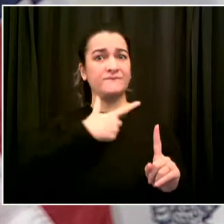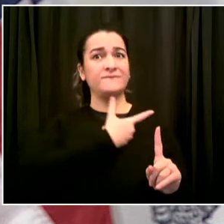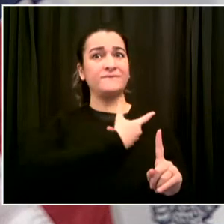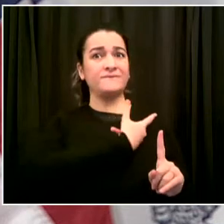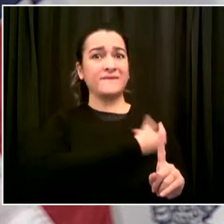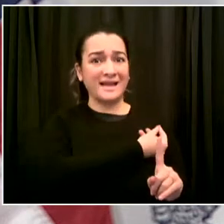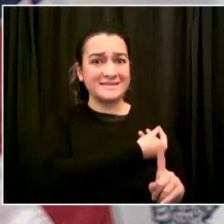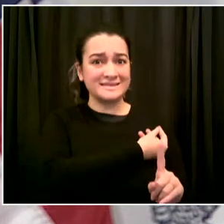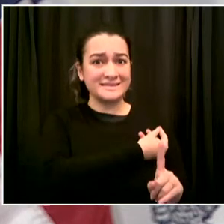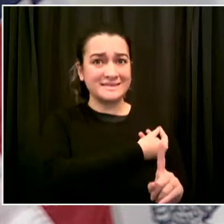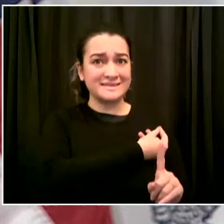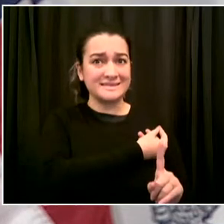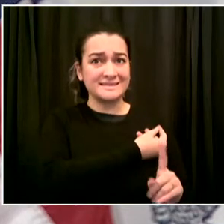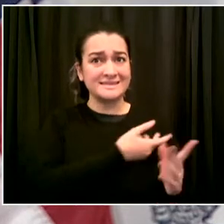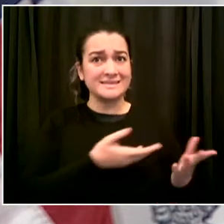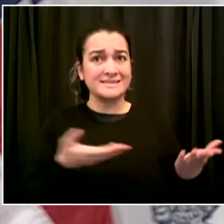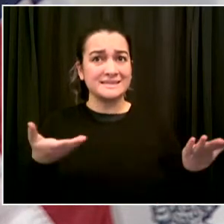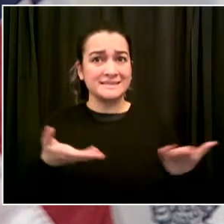restrictions on